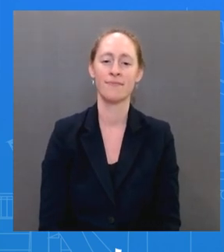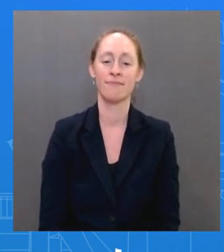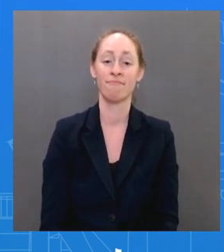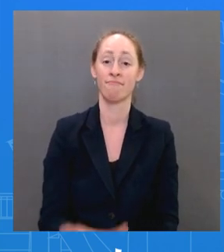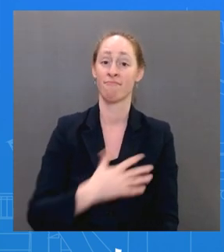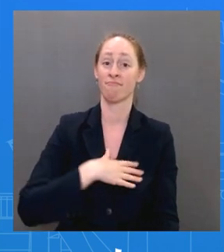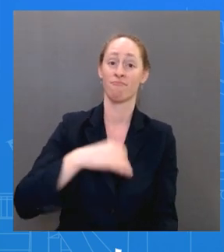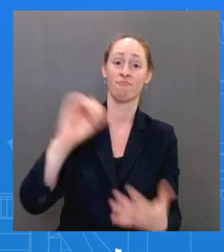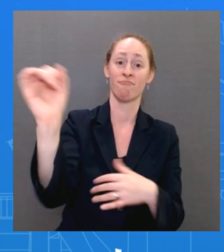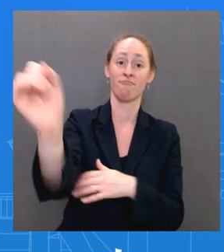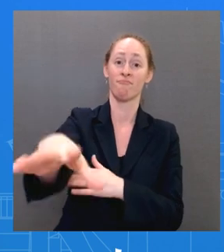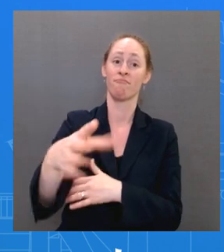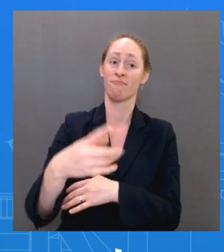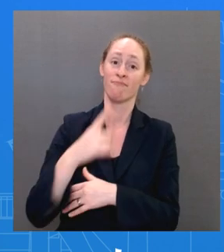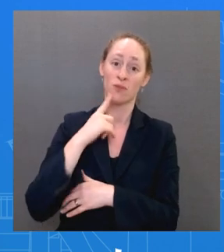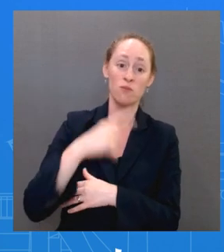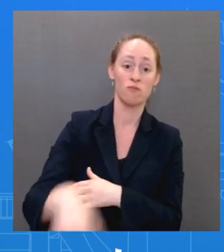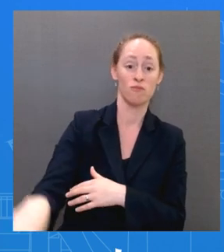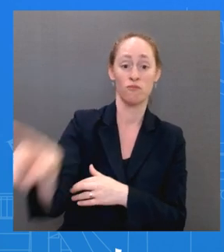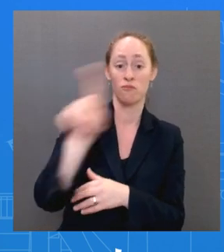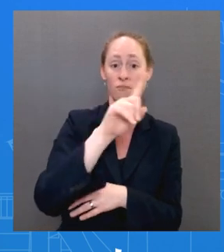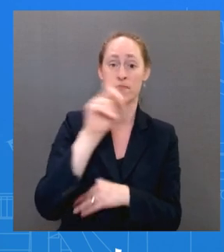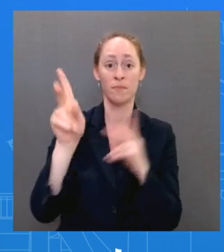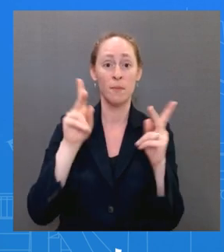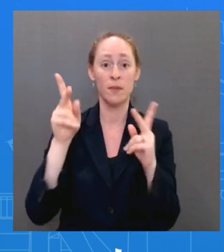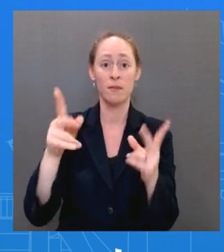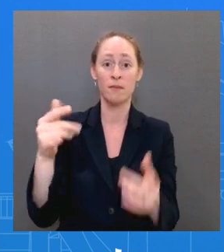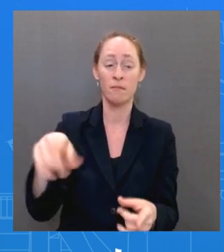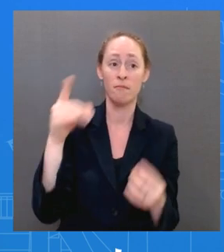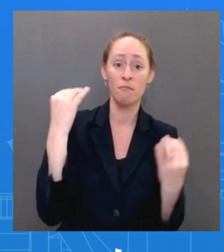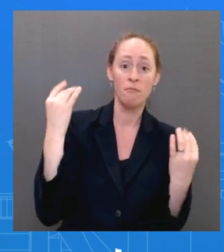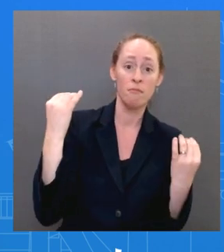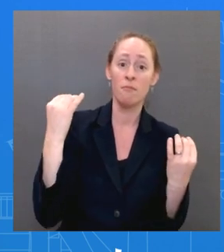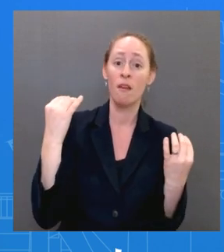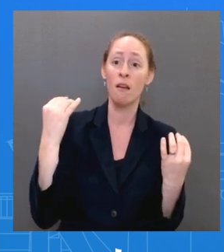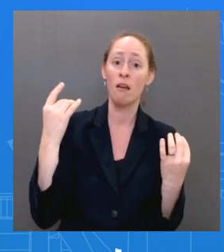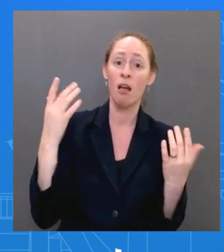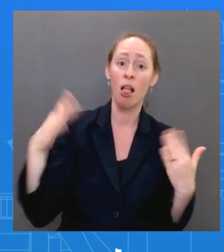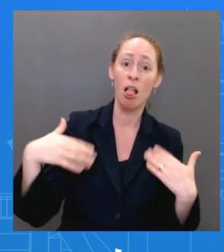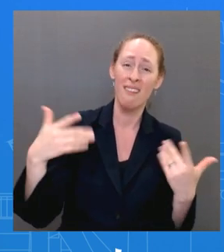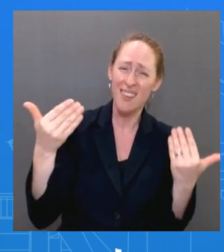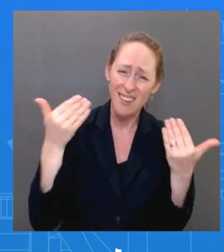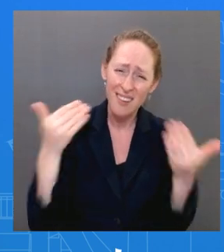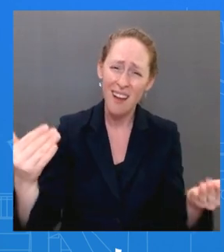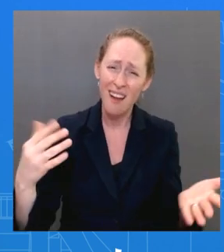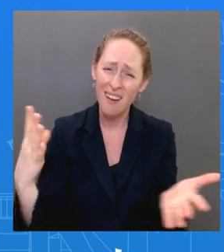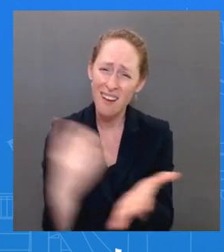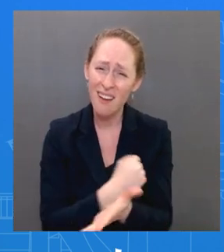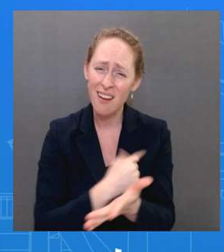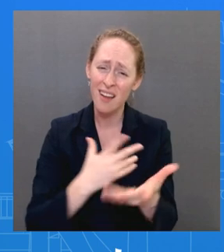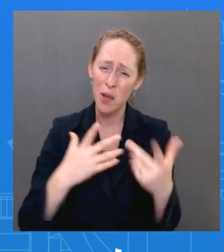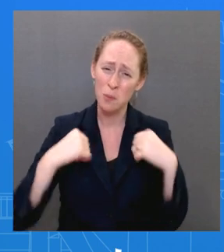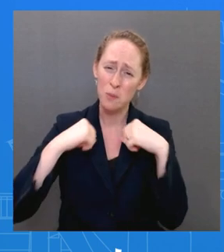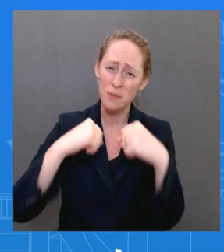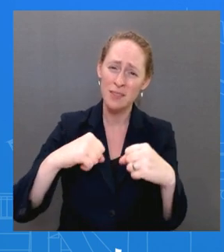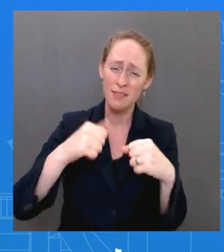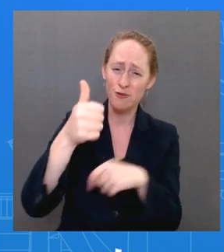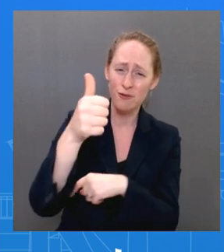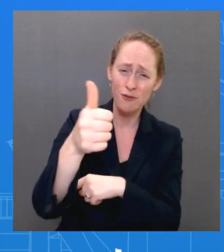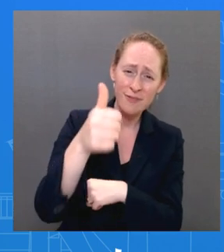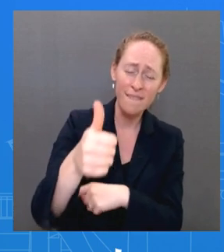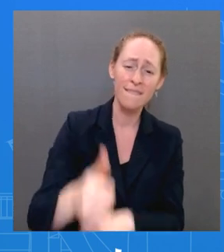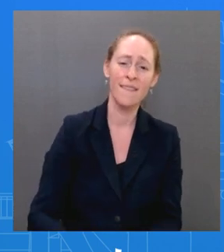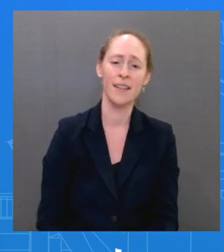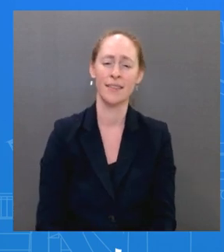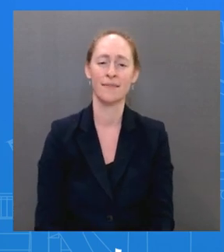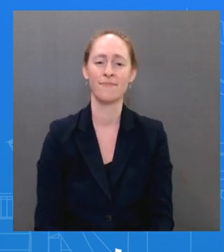of this vaccine to build up your immunity. Please avail yourselves of treatments if you qualify, if you get infected, and let's continue to do everything